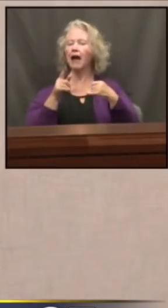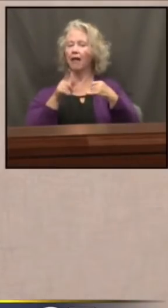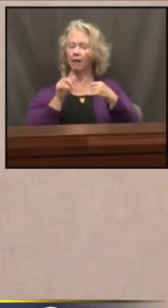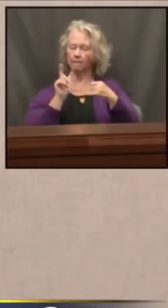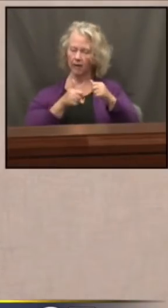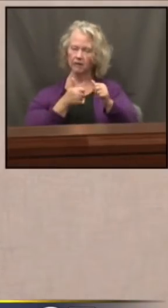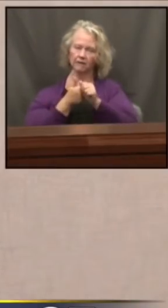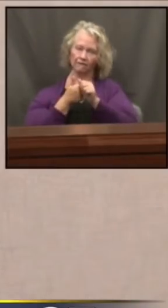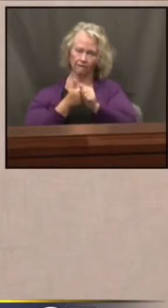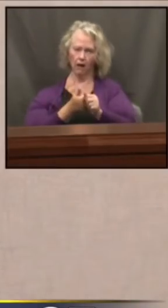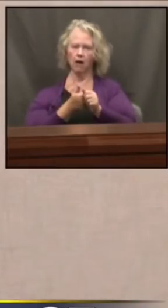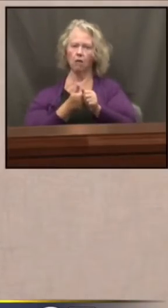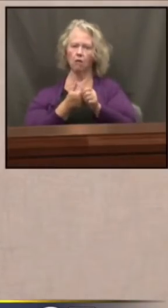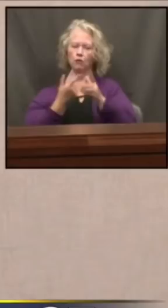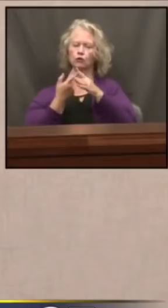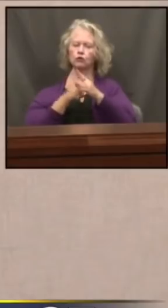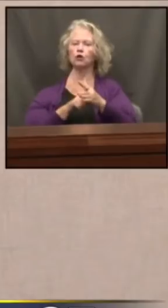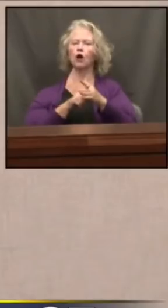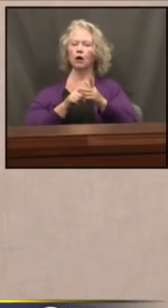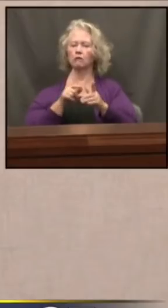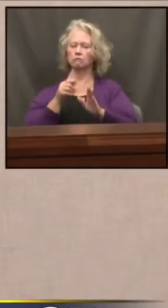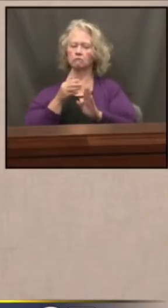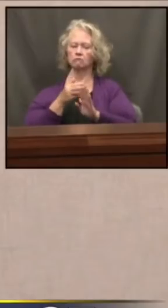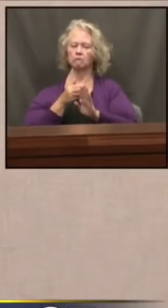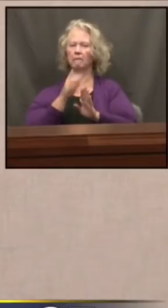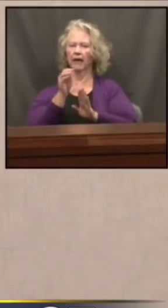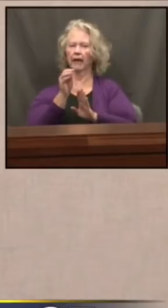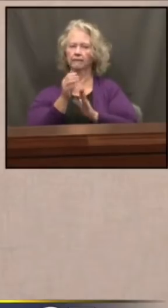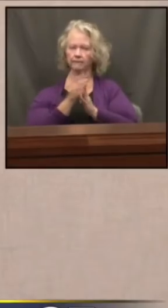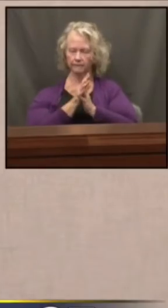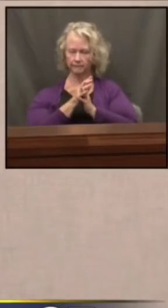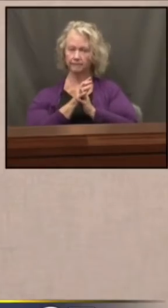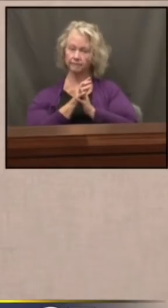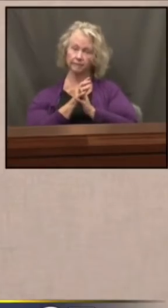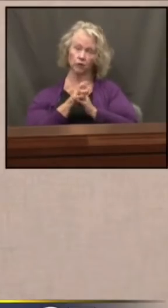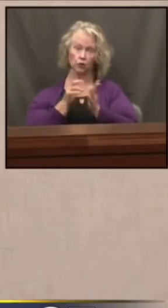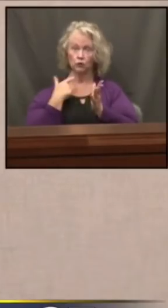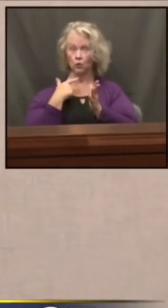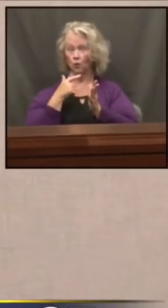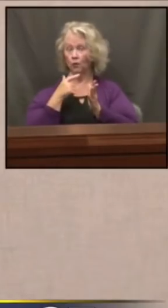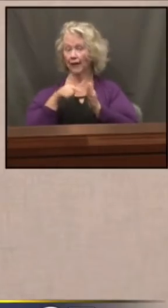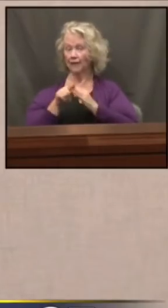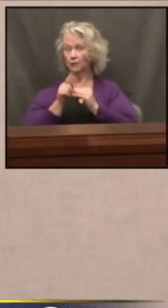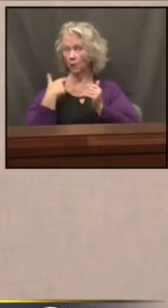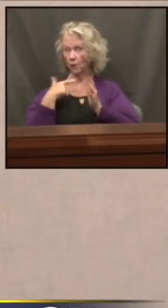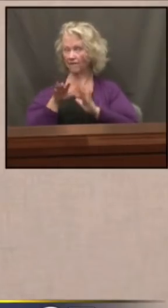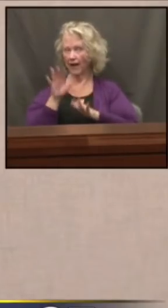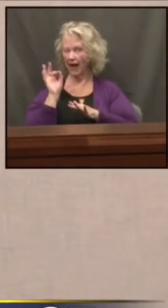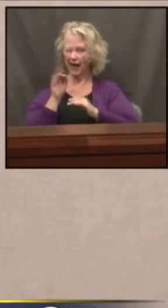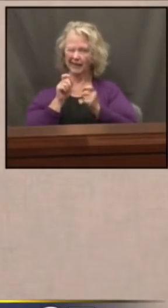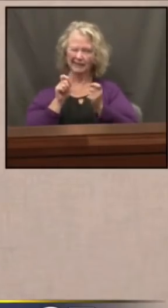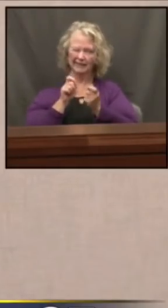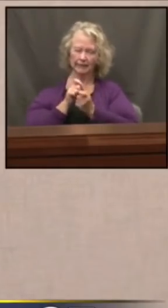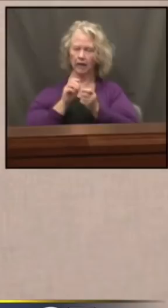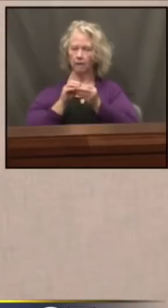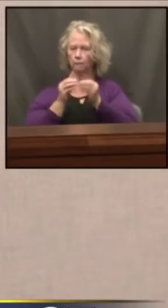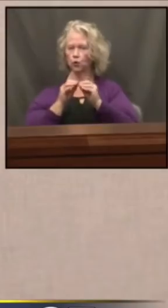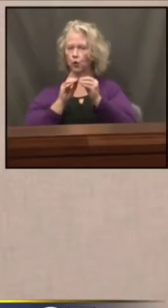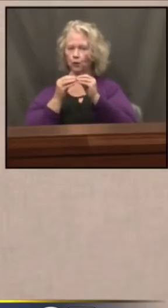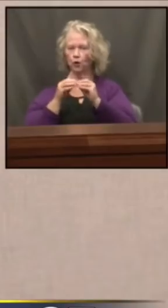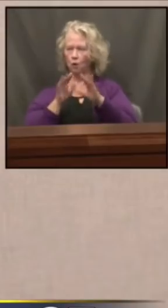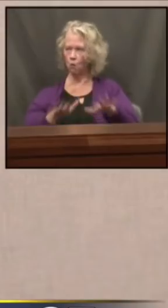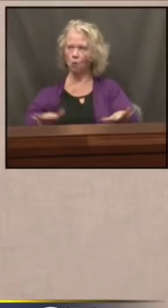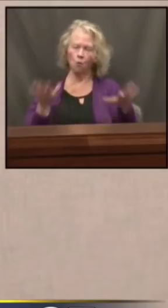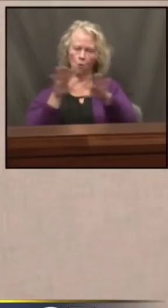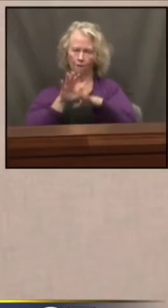27th Monday, which is the effective date. So next week we'll have our first complete look at vaccination rates across our agencies, and we